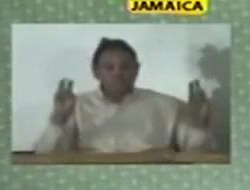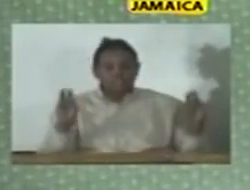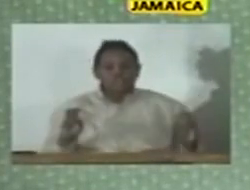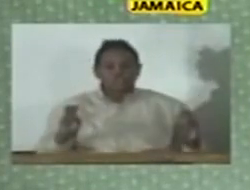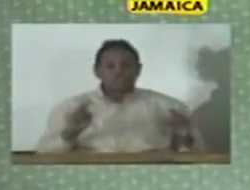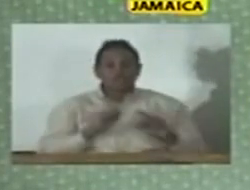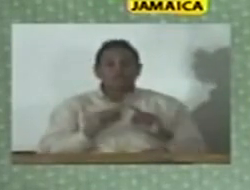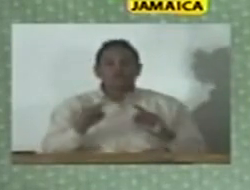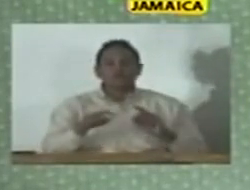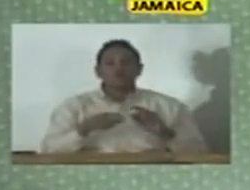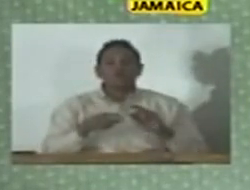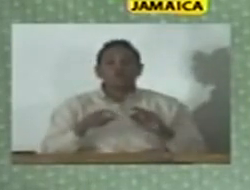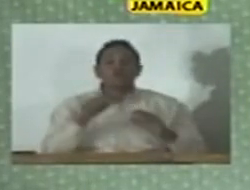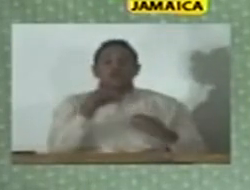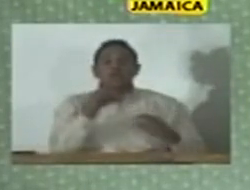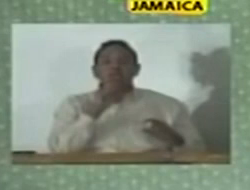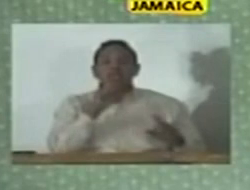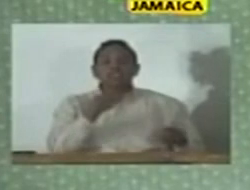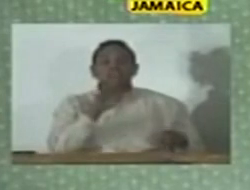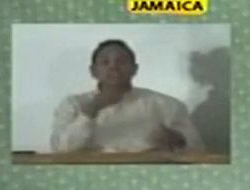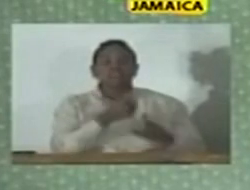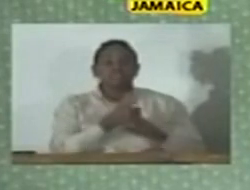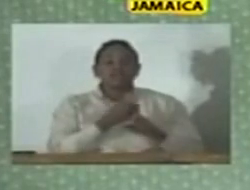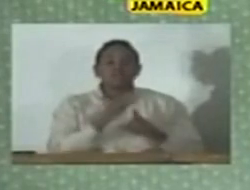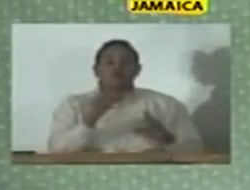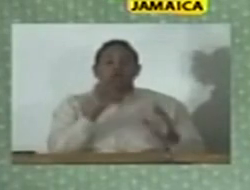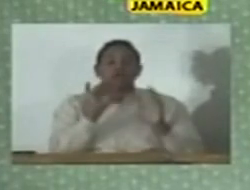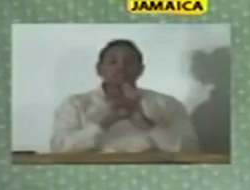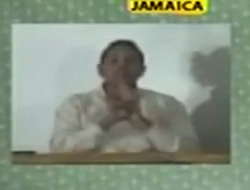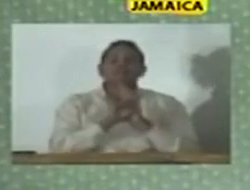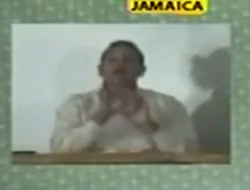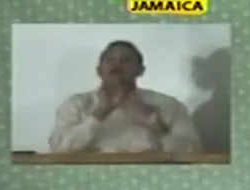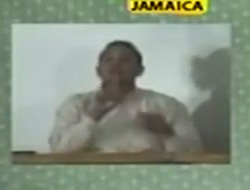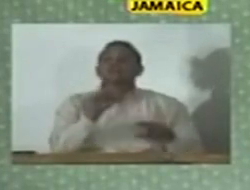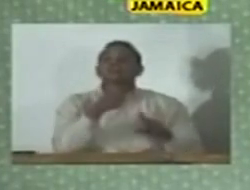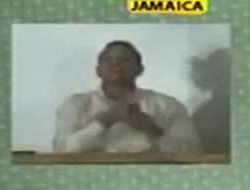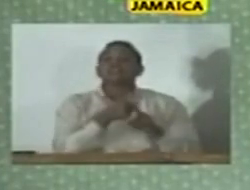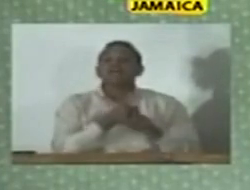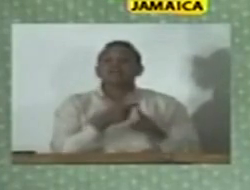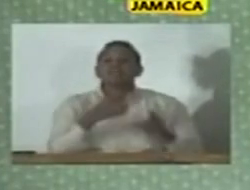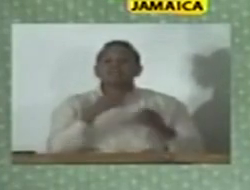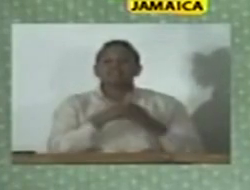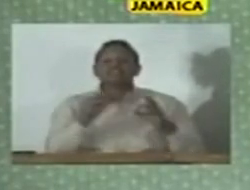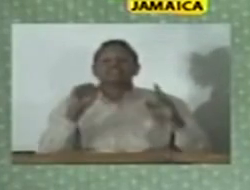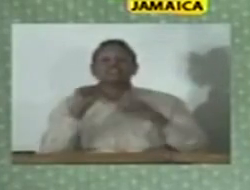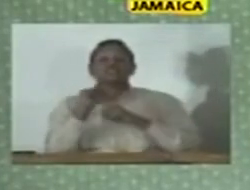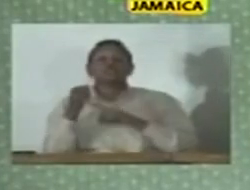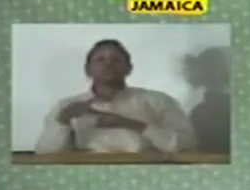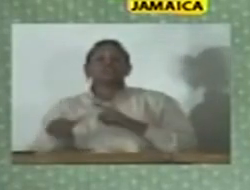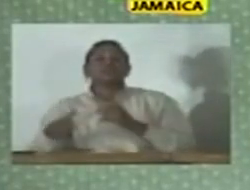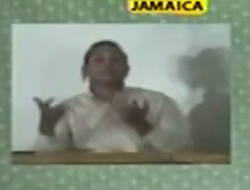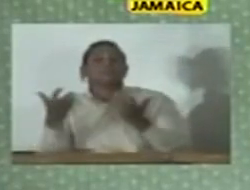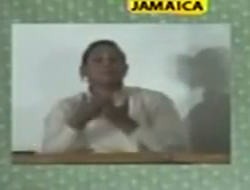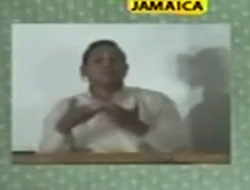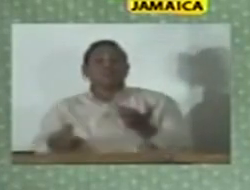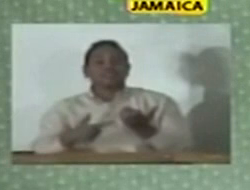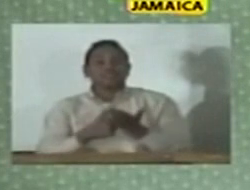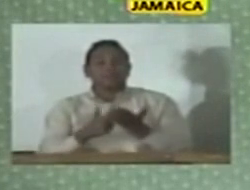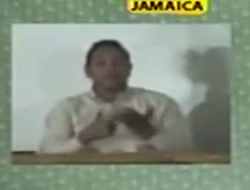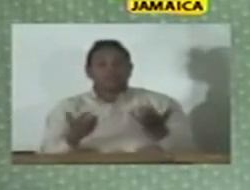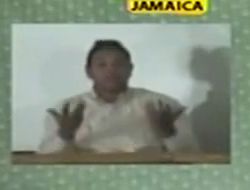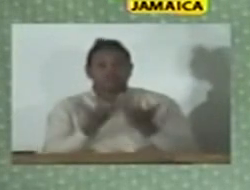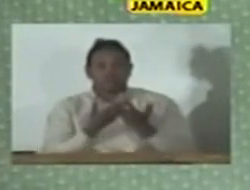you qualify the answer yourself, or you identify the answer yourself within the context of the debate. And I